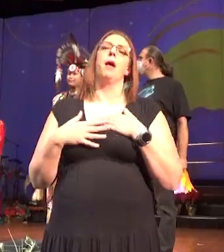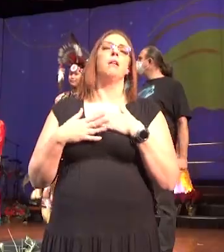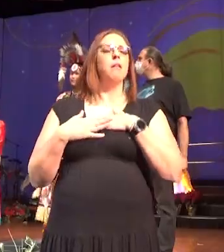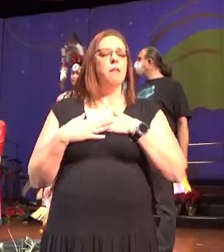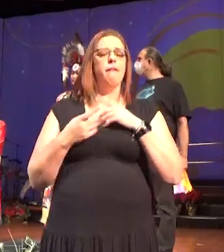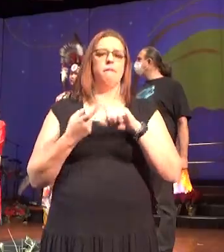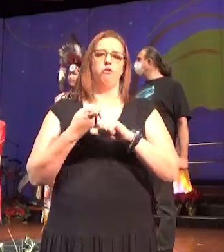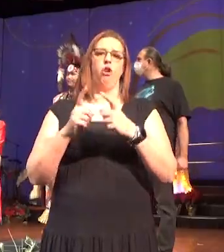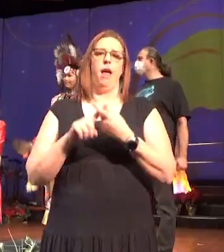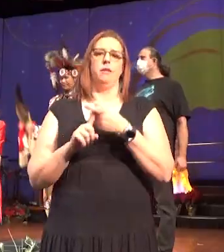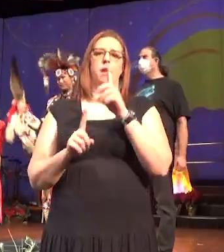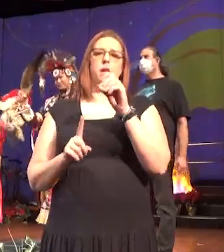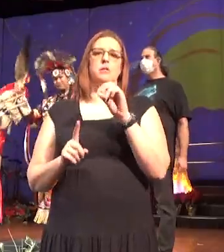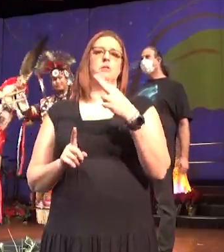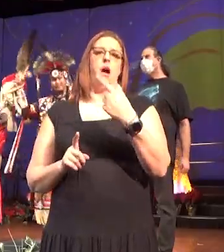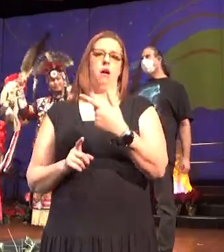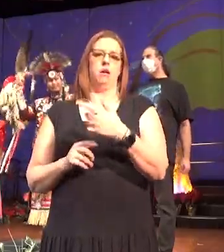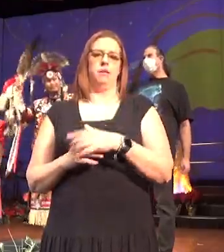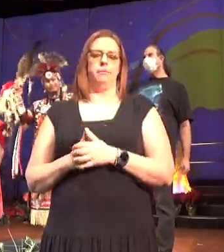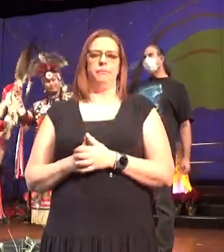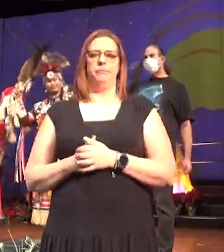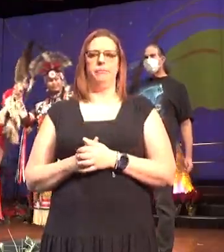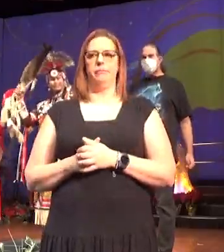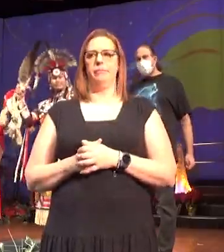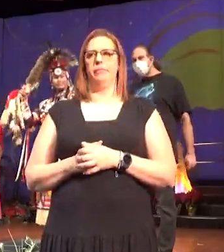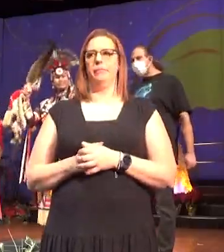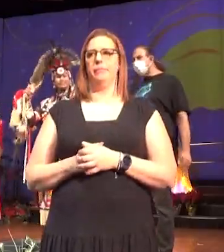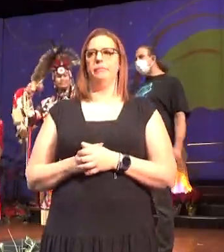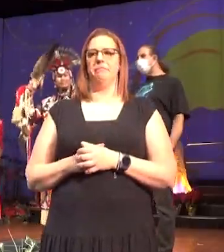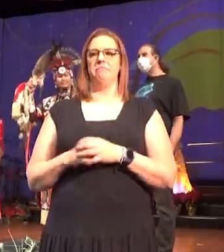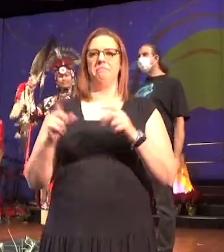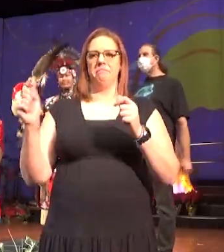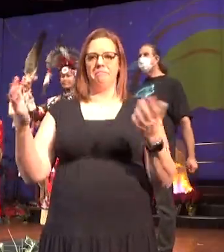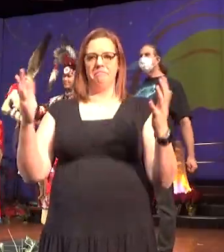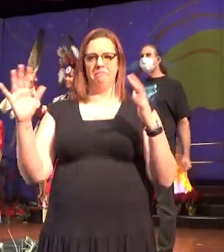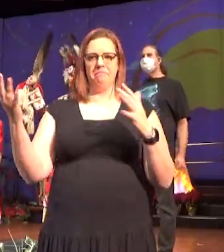friend, Doug Goodfeather. Yeah.